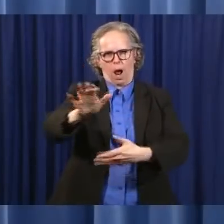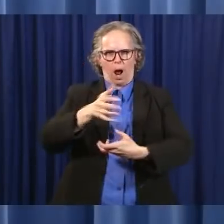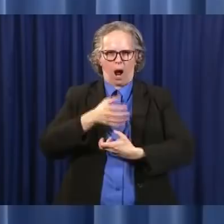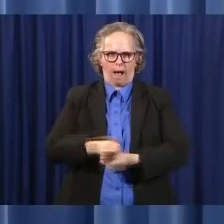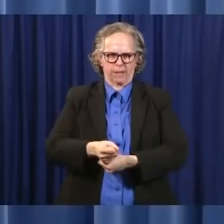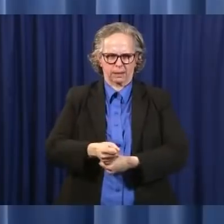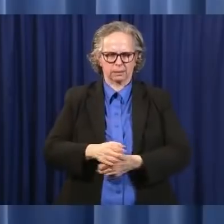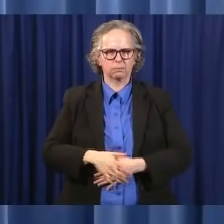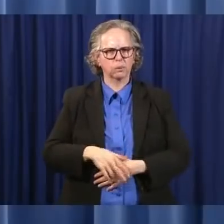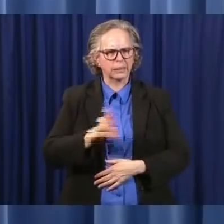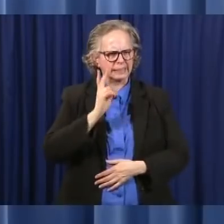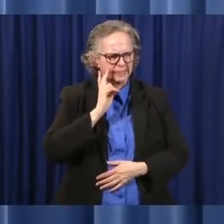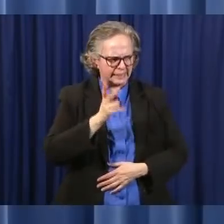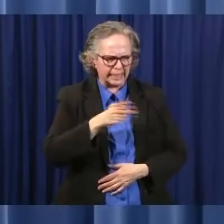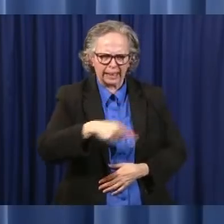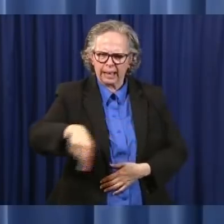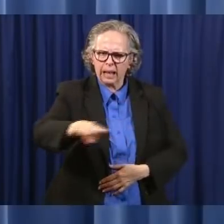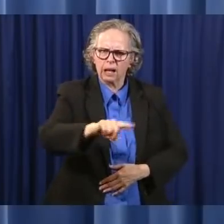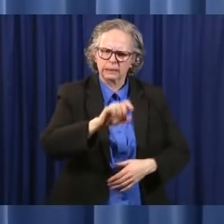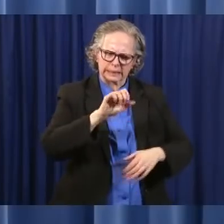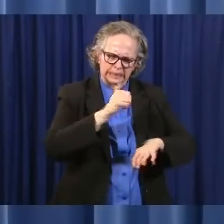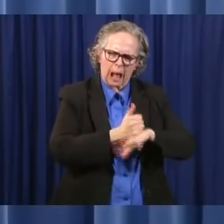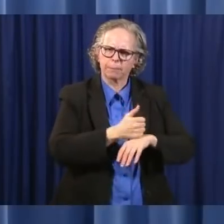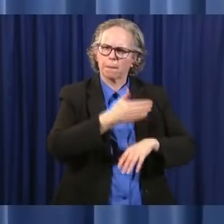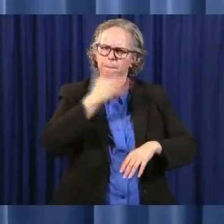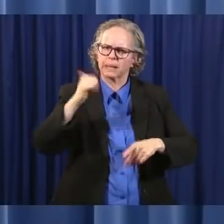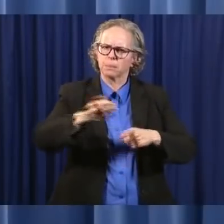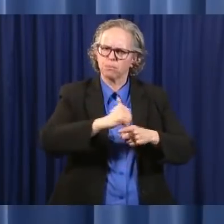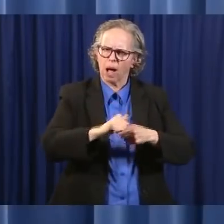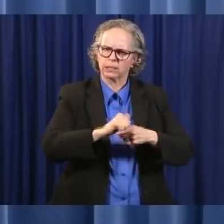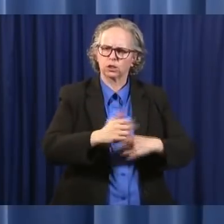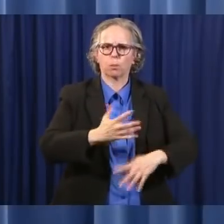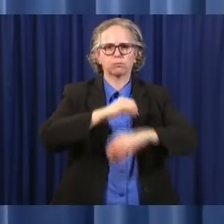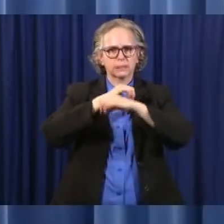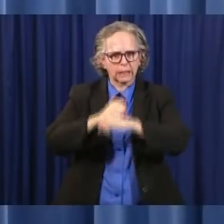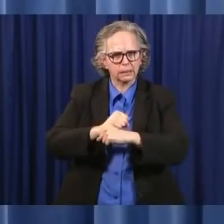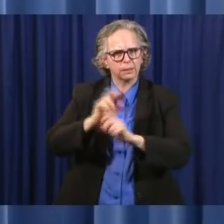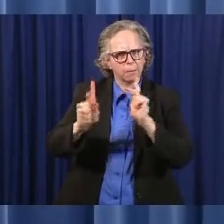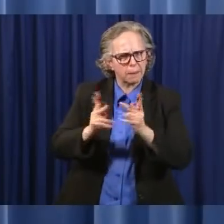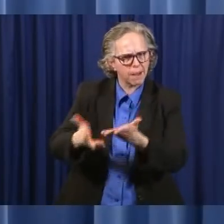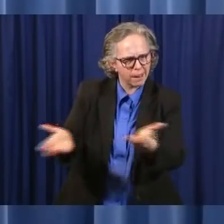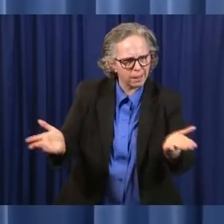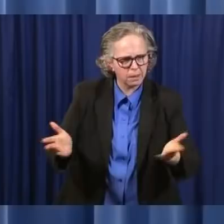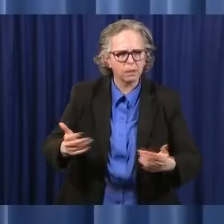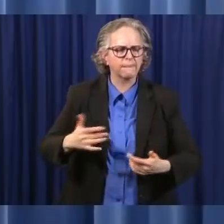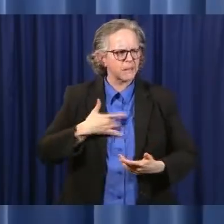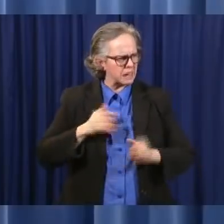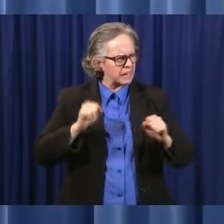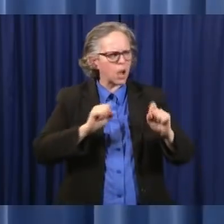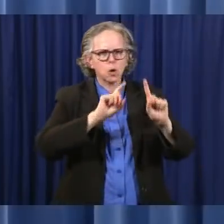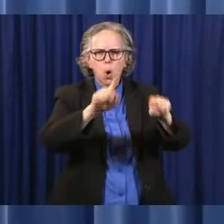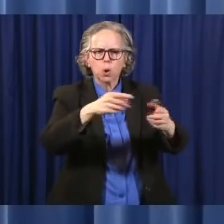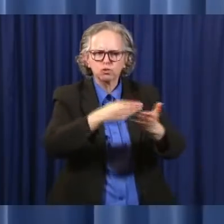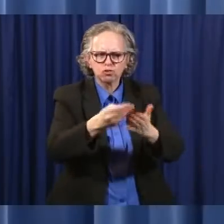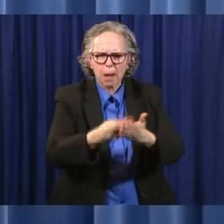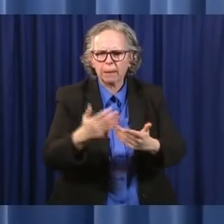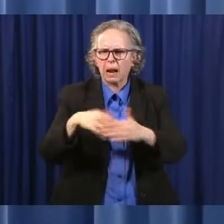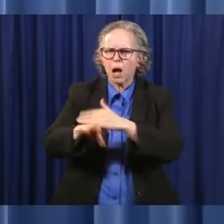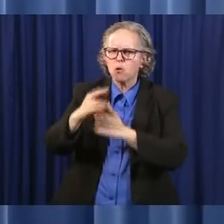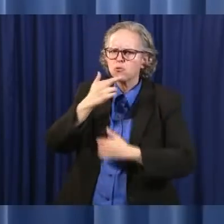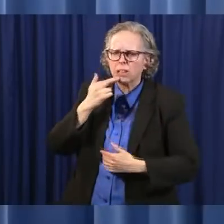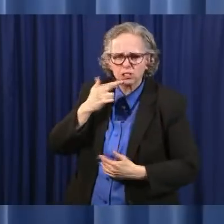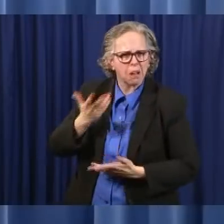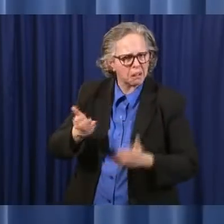them good confidence so they can go out and shop, or they can go out, go to the restaurant, whatever they want to do. As far